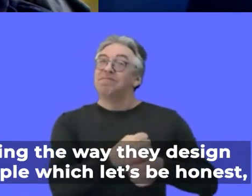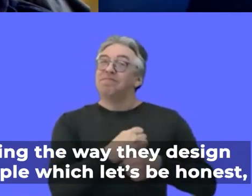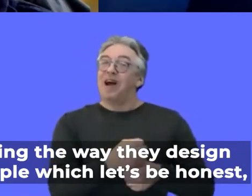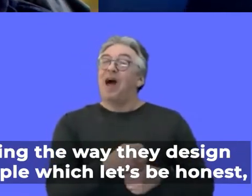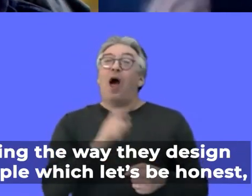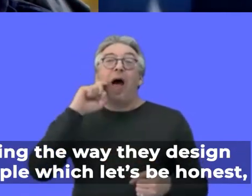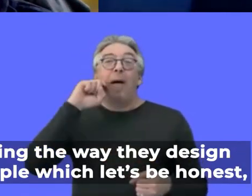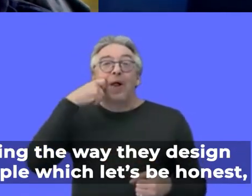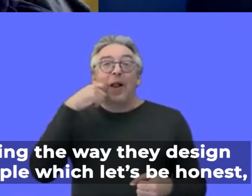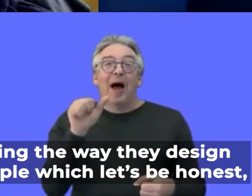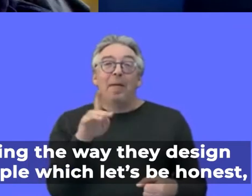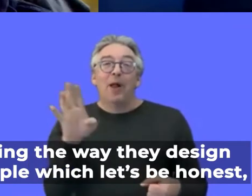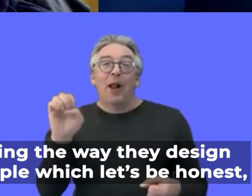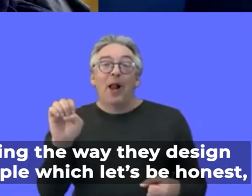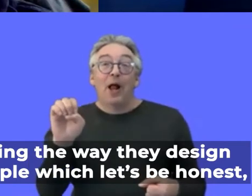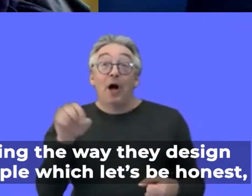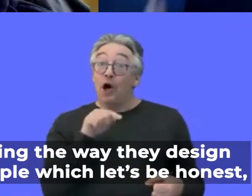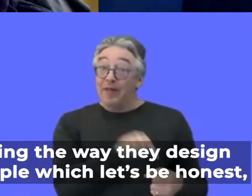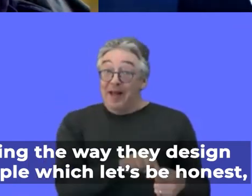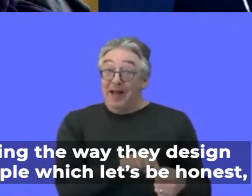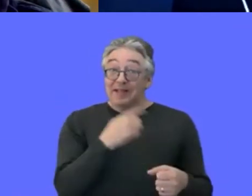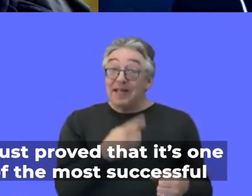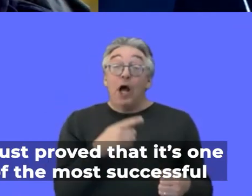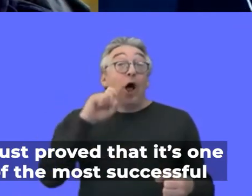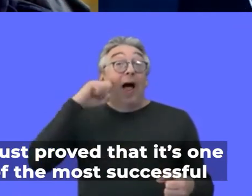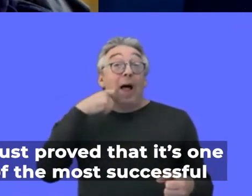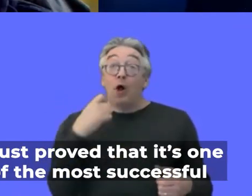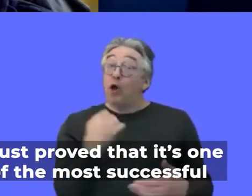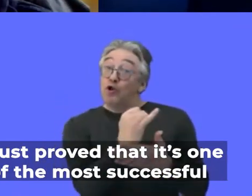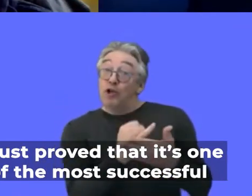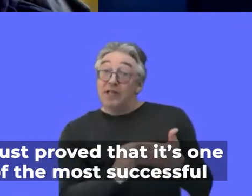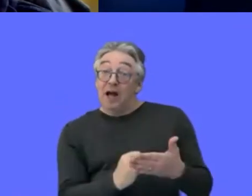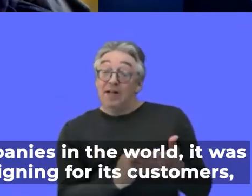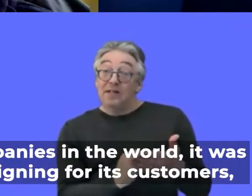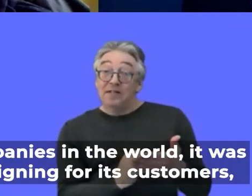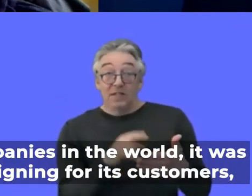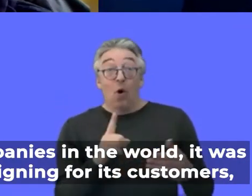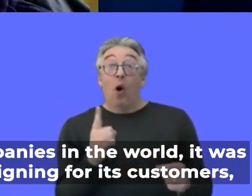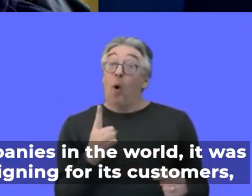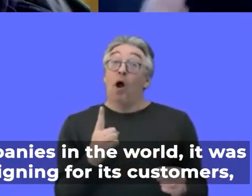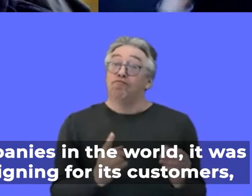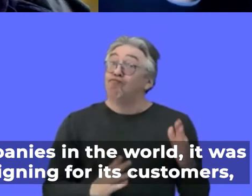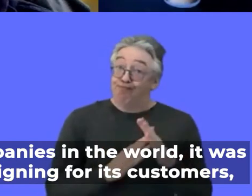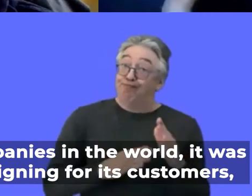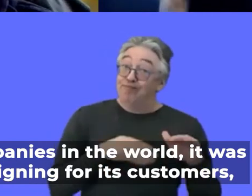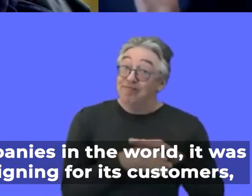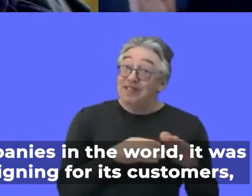you know, the way they design an Apple, which, let's be honest, has just proved that it's one of the most successful companies in the world. It was designing for